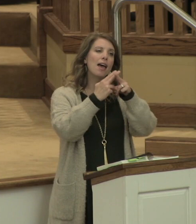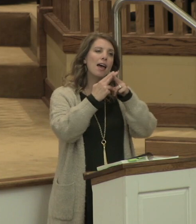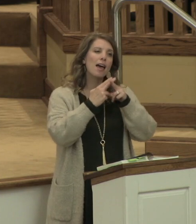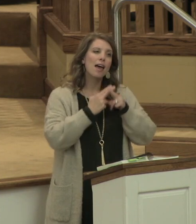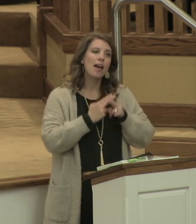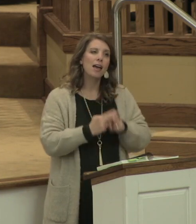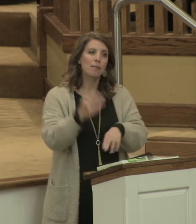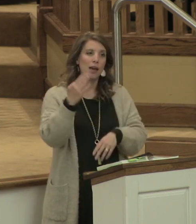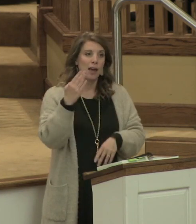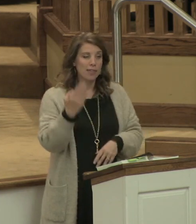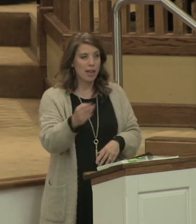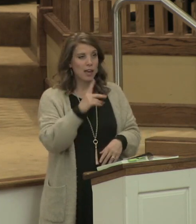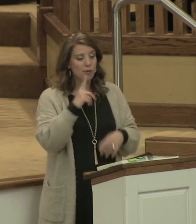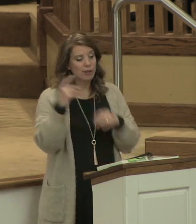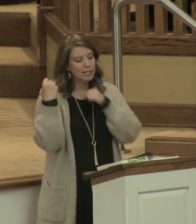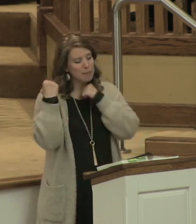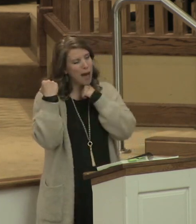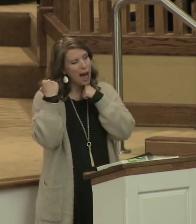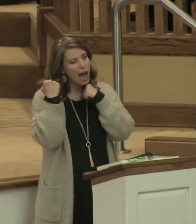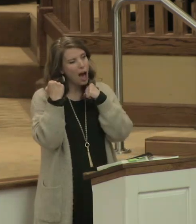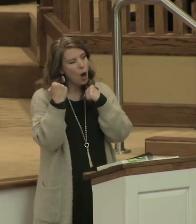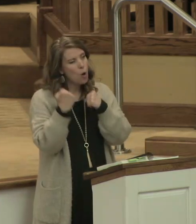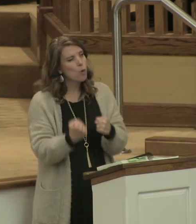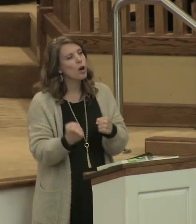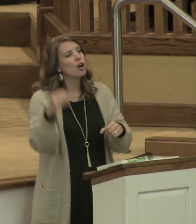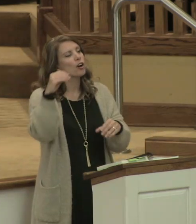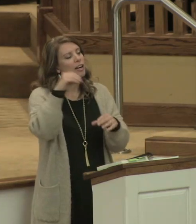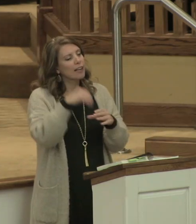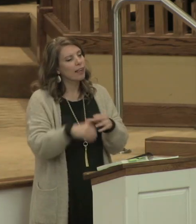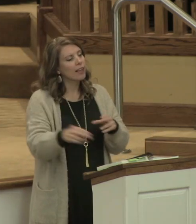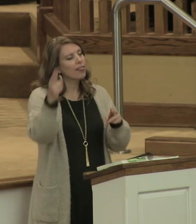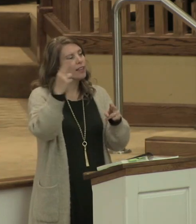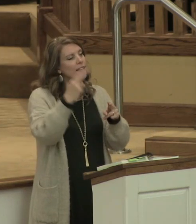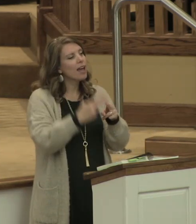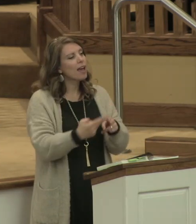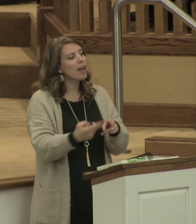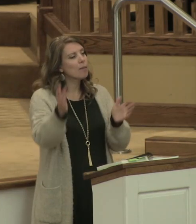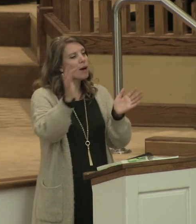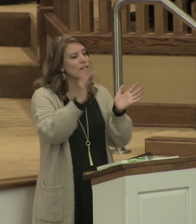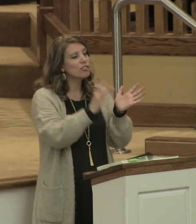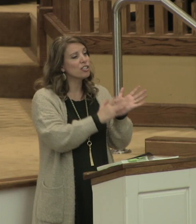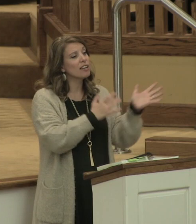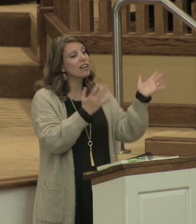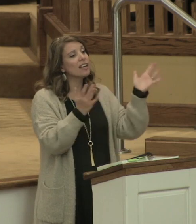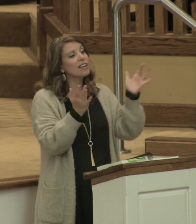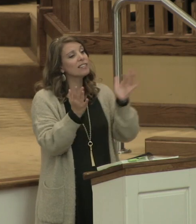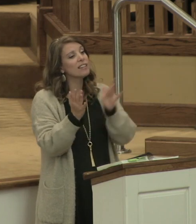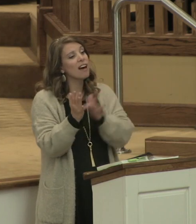In the name of